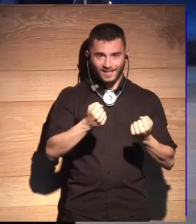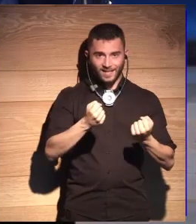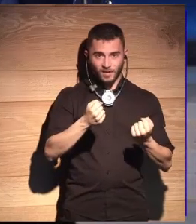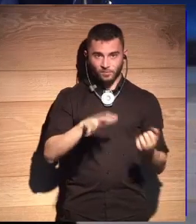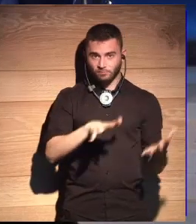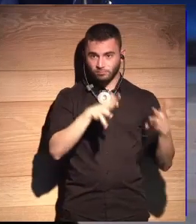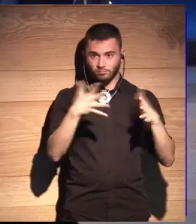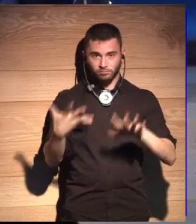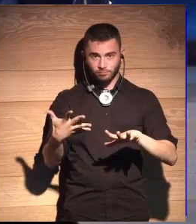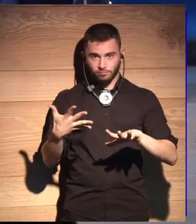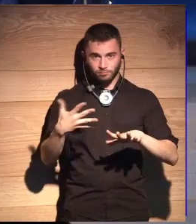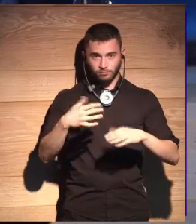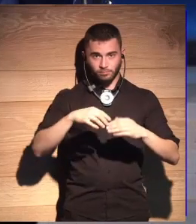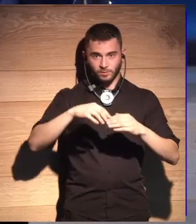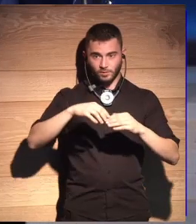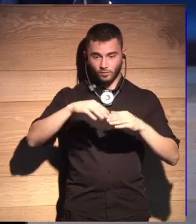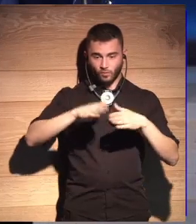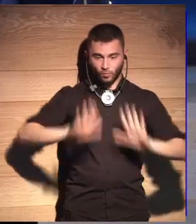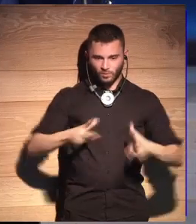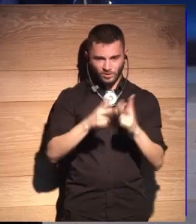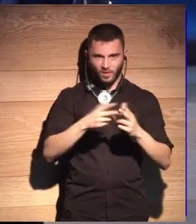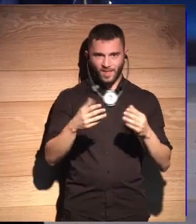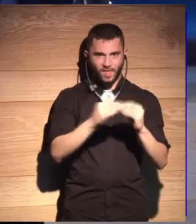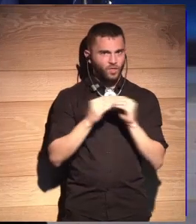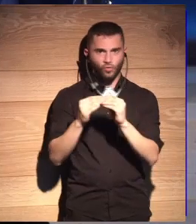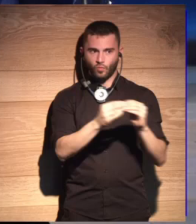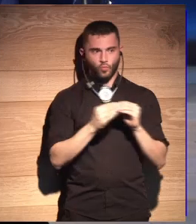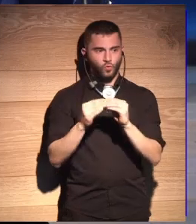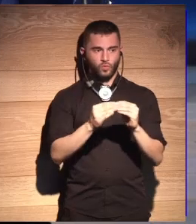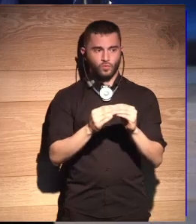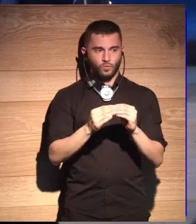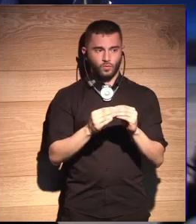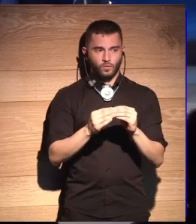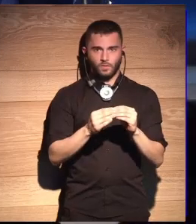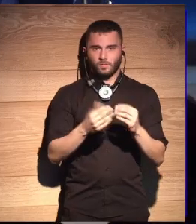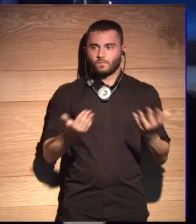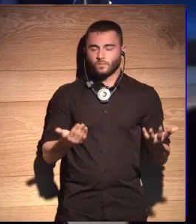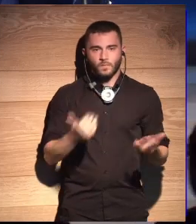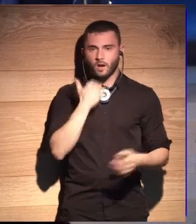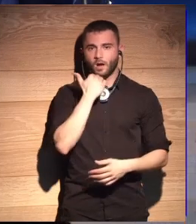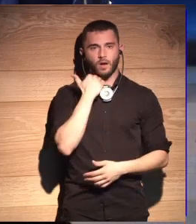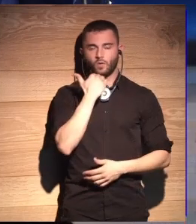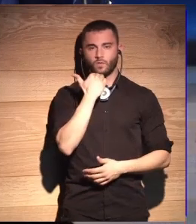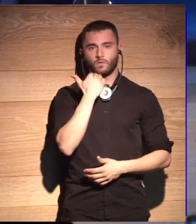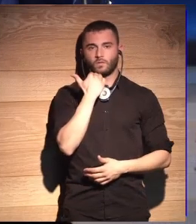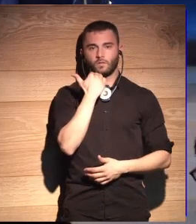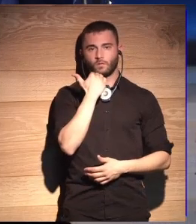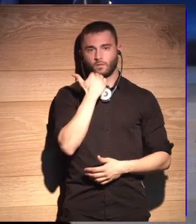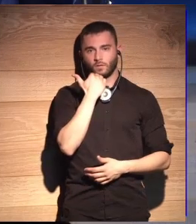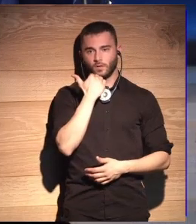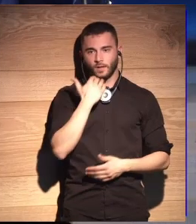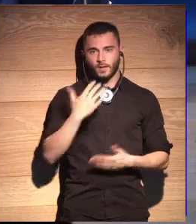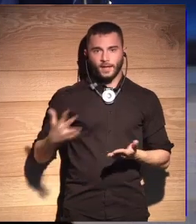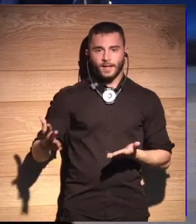a common society. It's something that people still want the state to